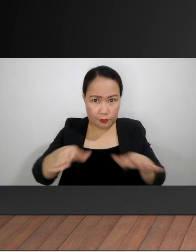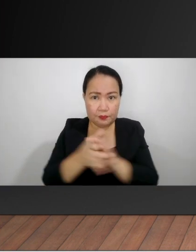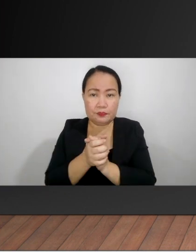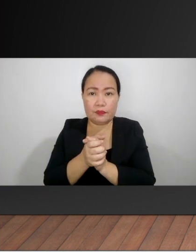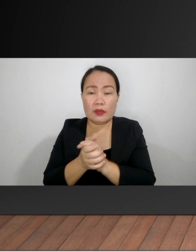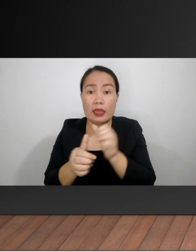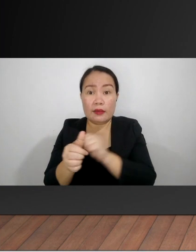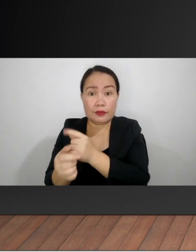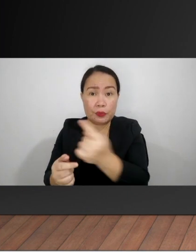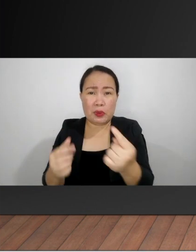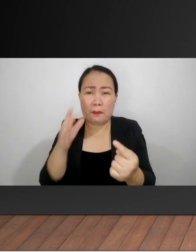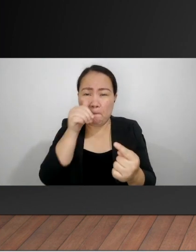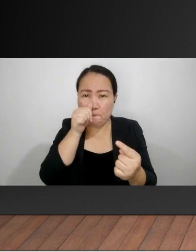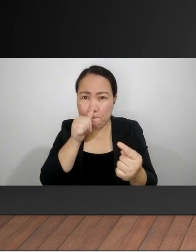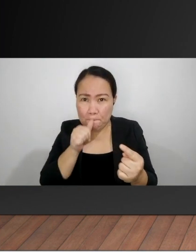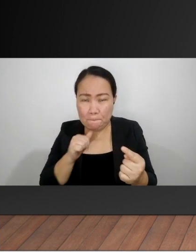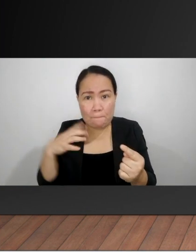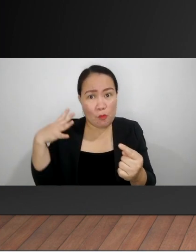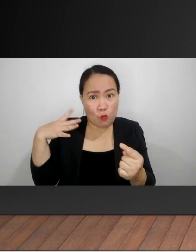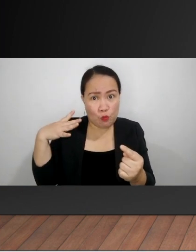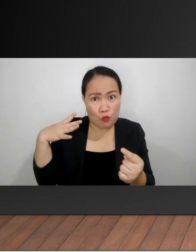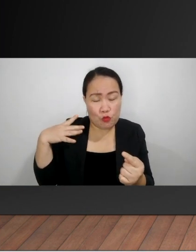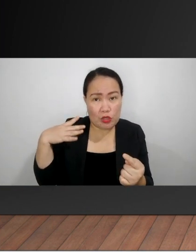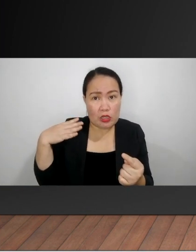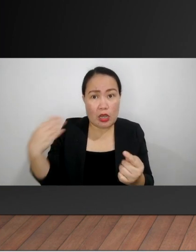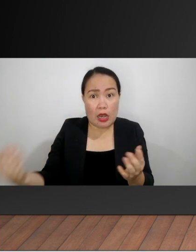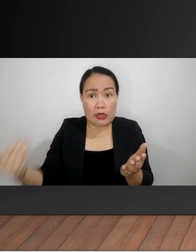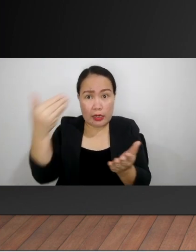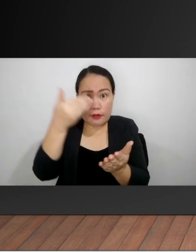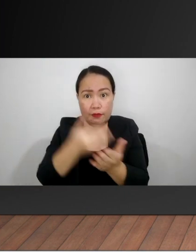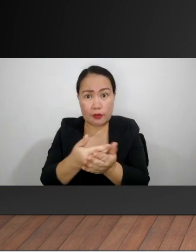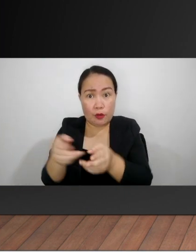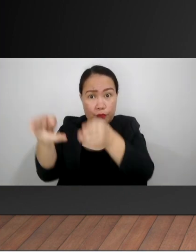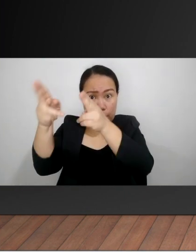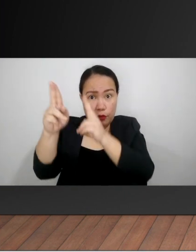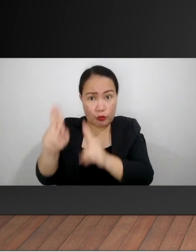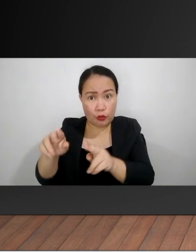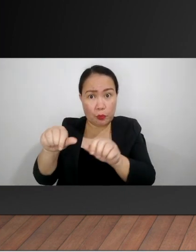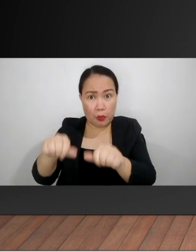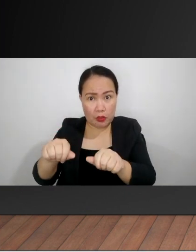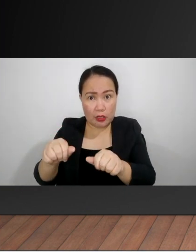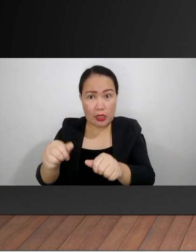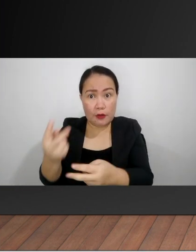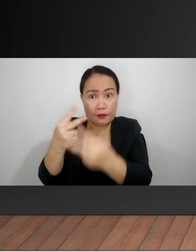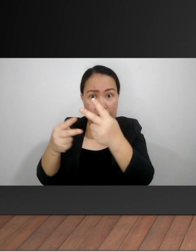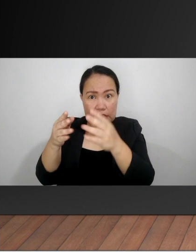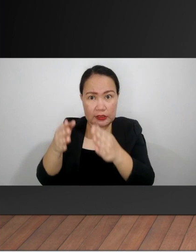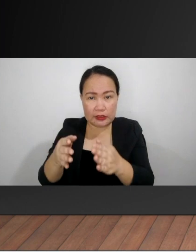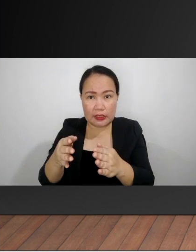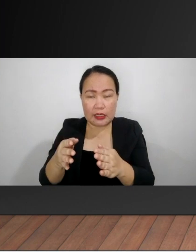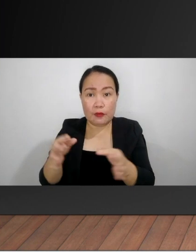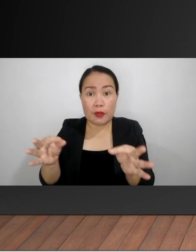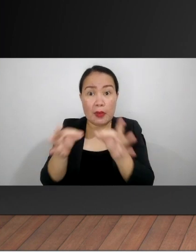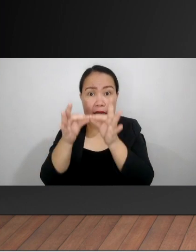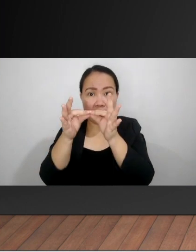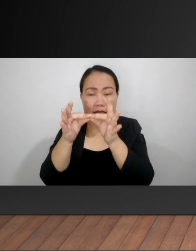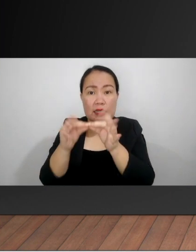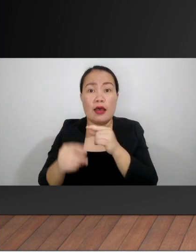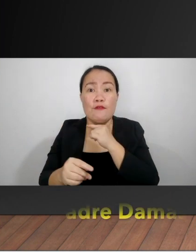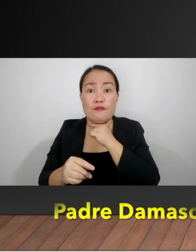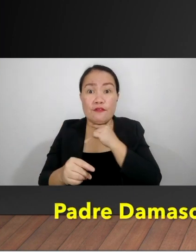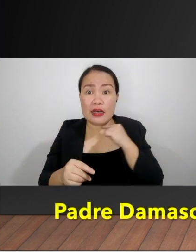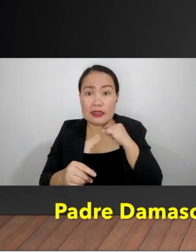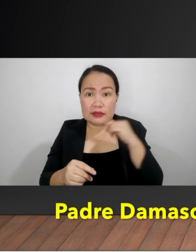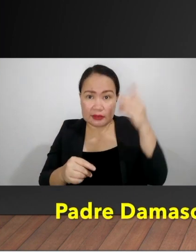floor. Everyone patiently waited for the long arrival of the guest of honor of the Mass. This is